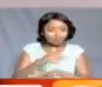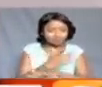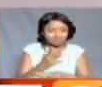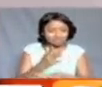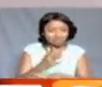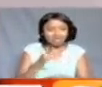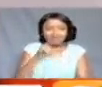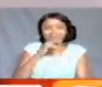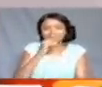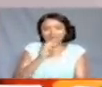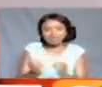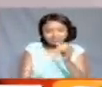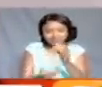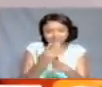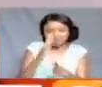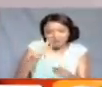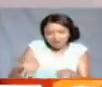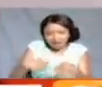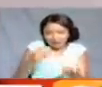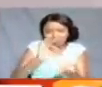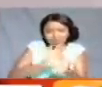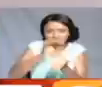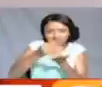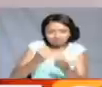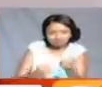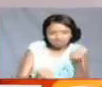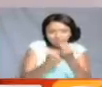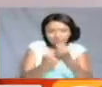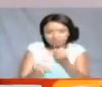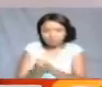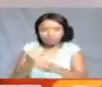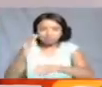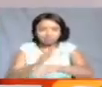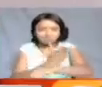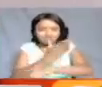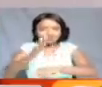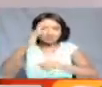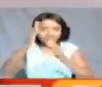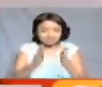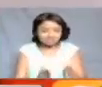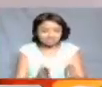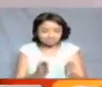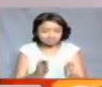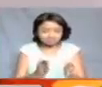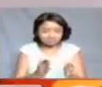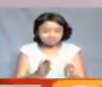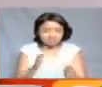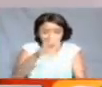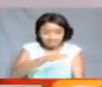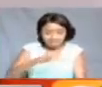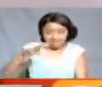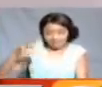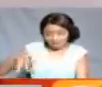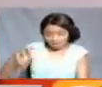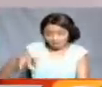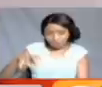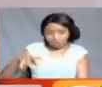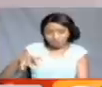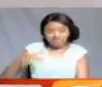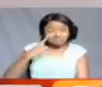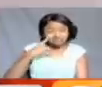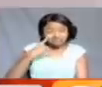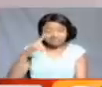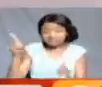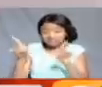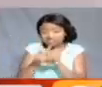musicians. So that influence and the fact that he endorsed it and he made it a big thing. Look at even locally, some of our big acts,